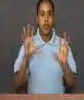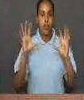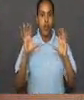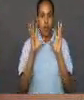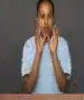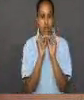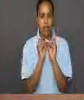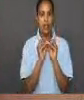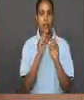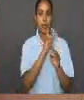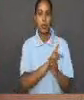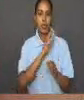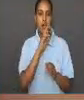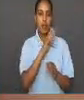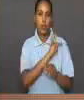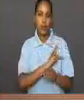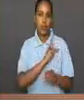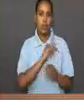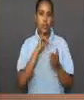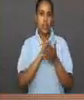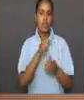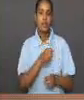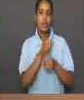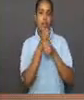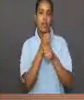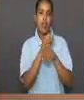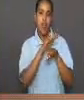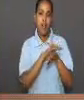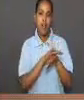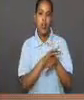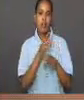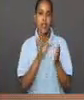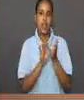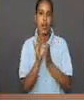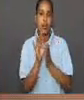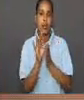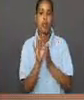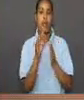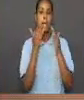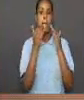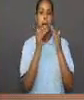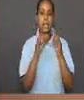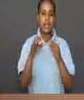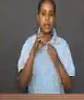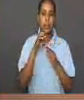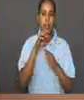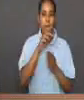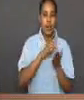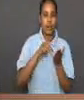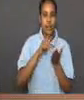Colligative properties are properties that depend on the number of particles